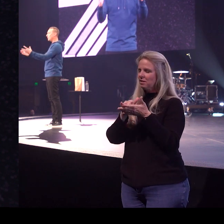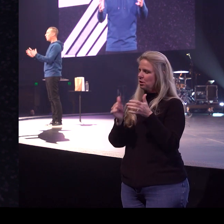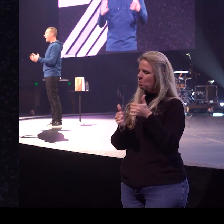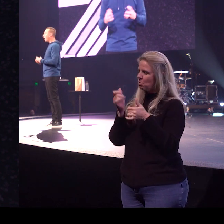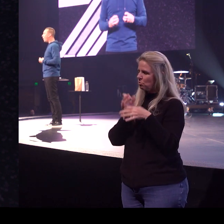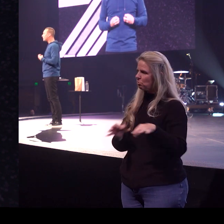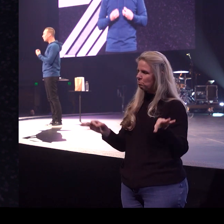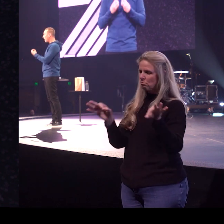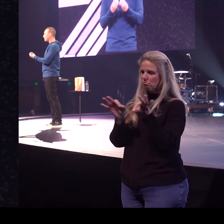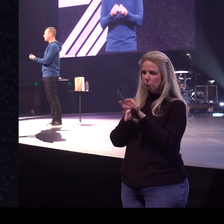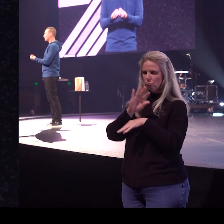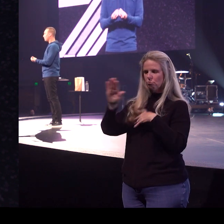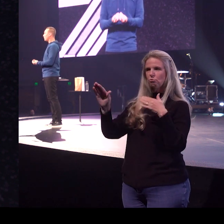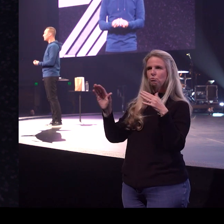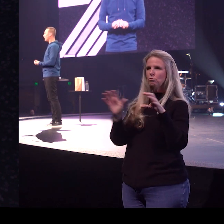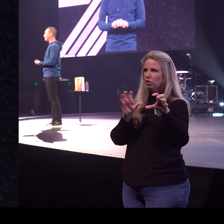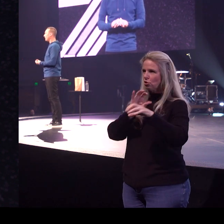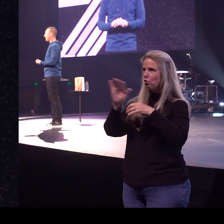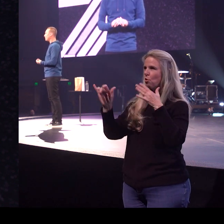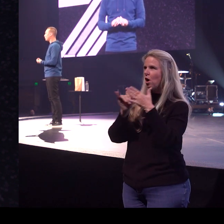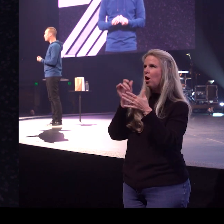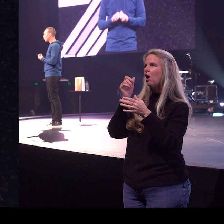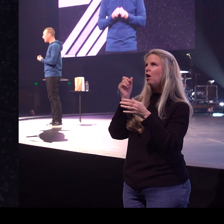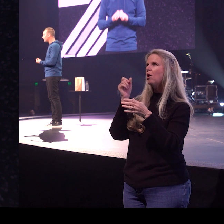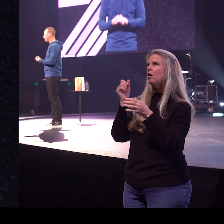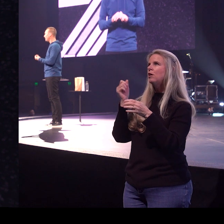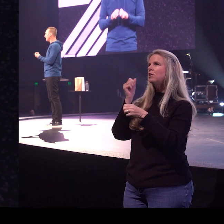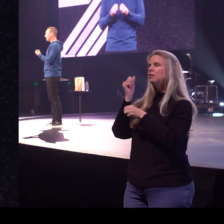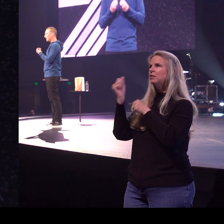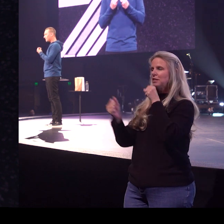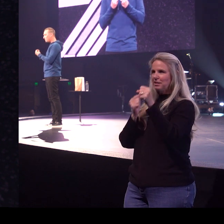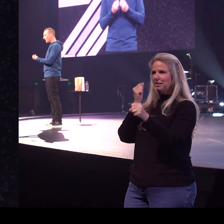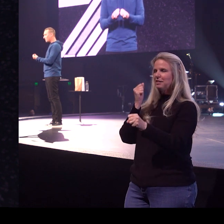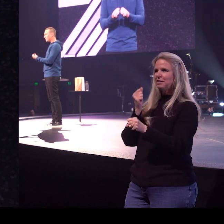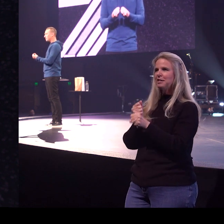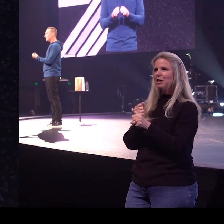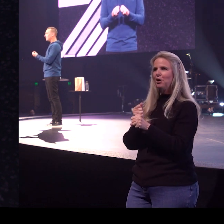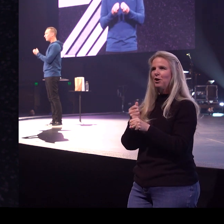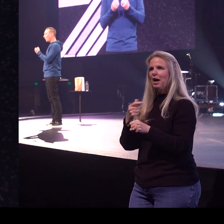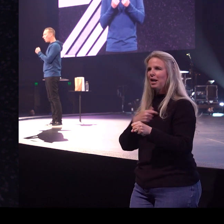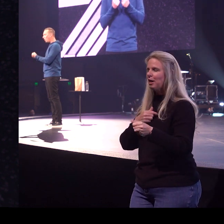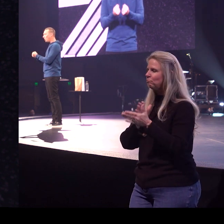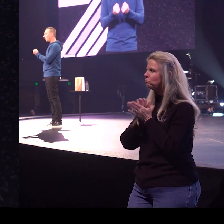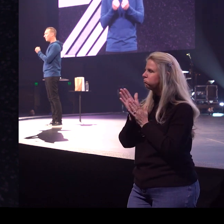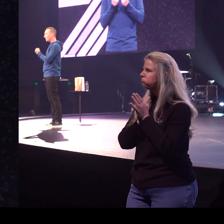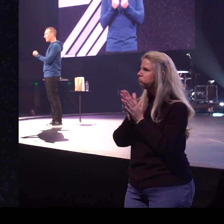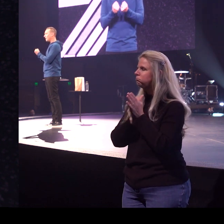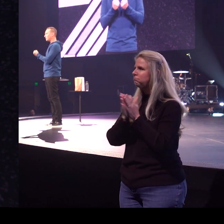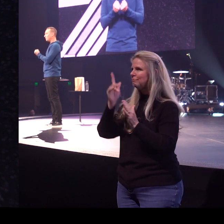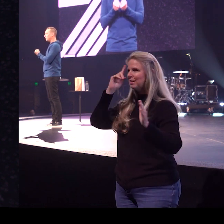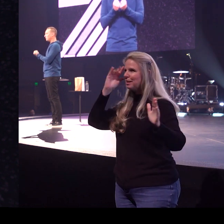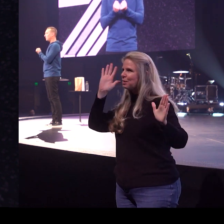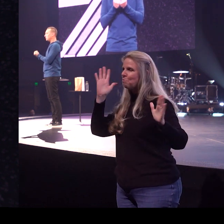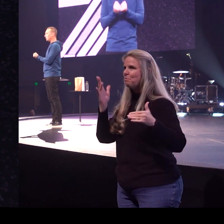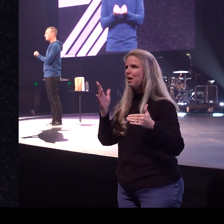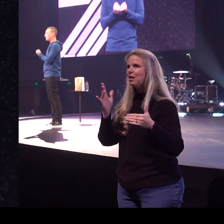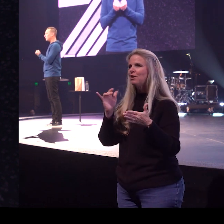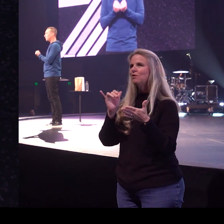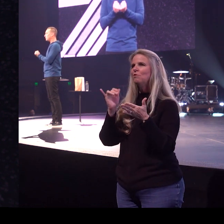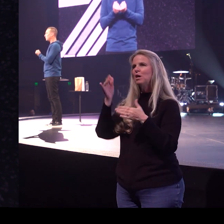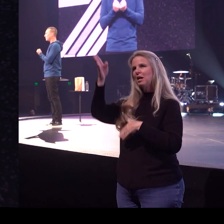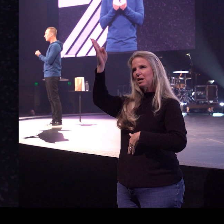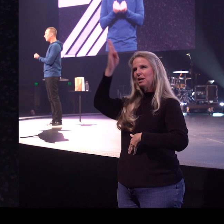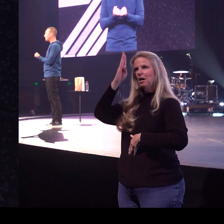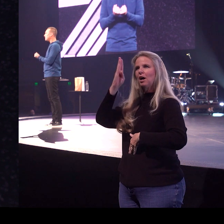I just need you to know, I walked away from this prayer time and I am crazy expectant for all that God is going to do in our church